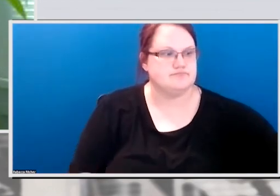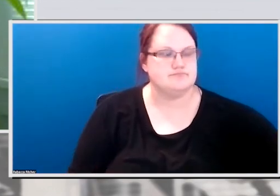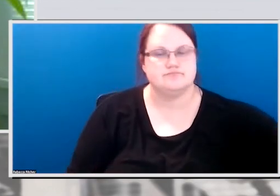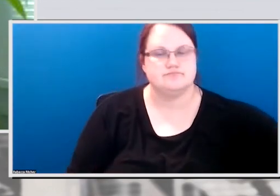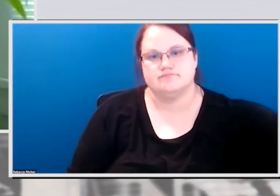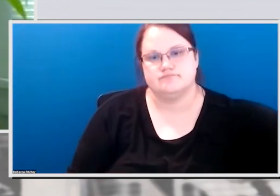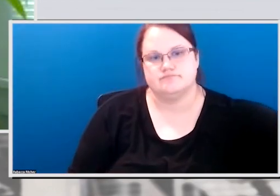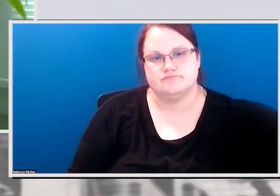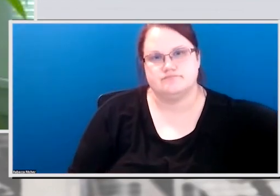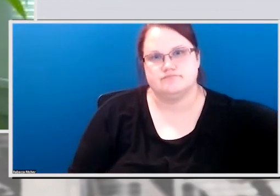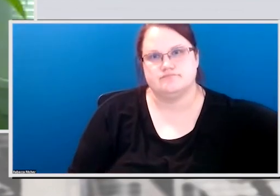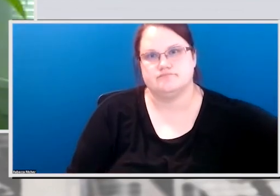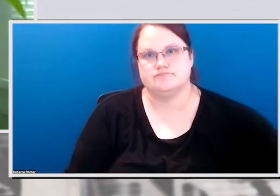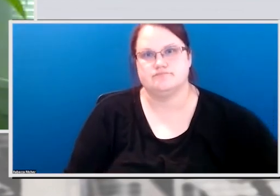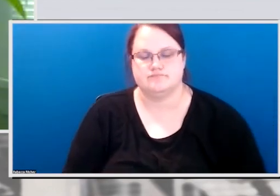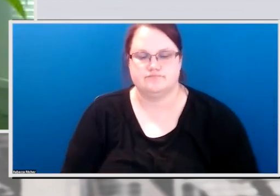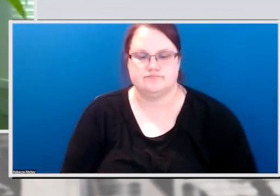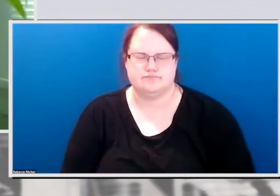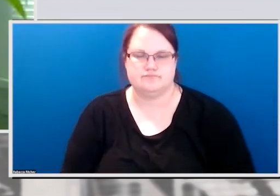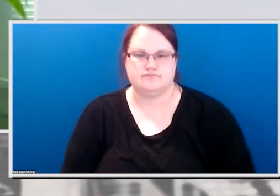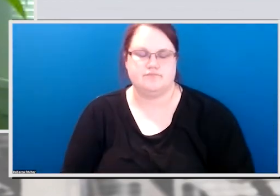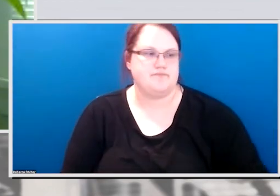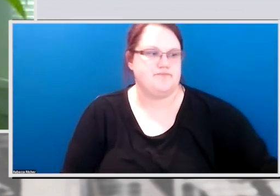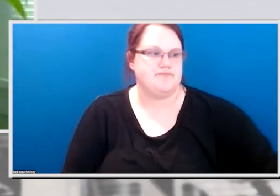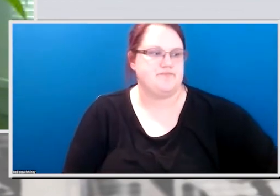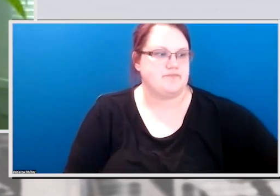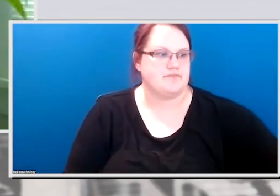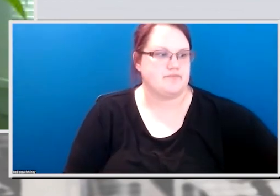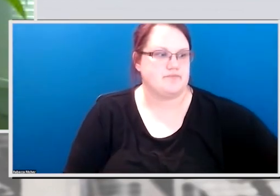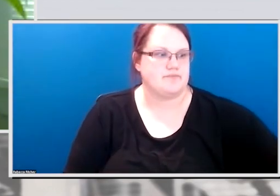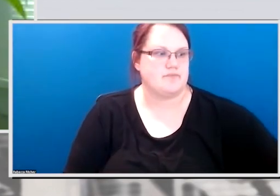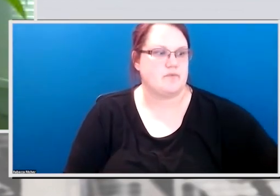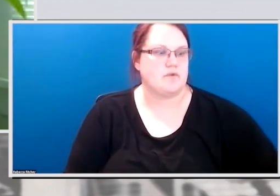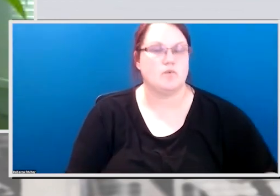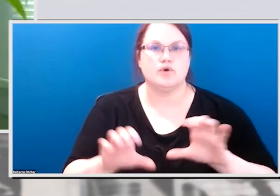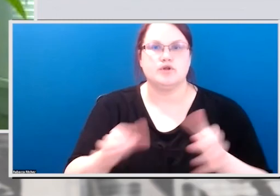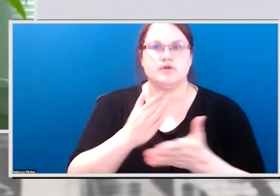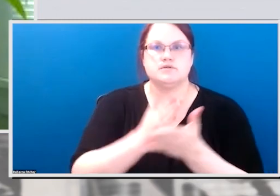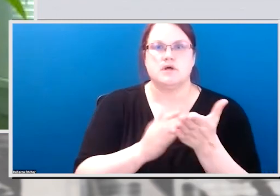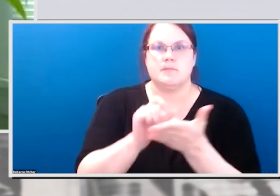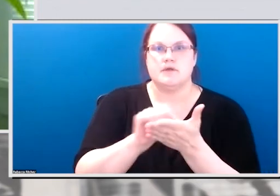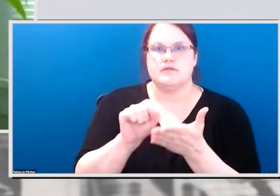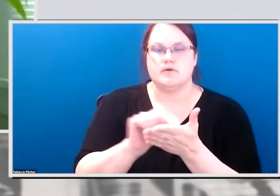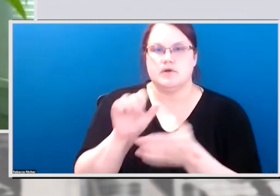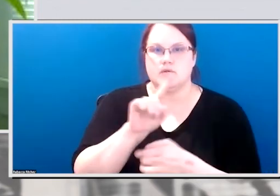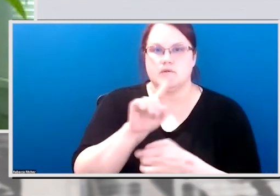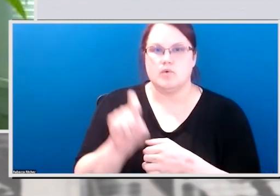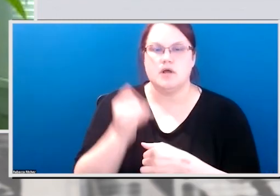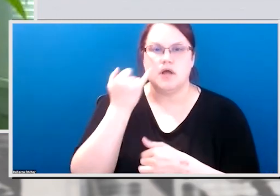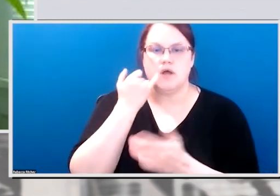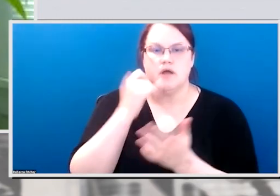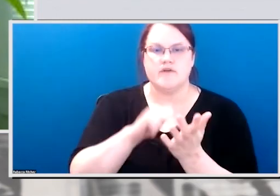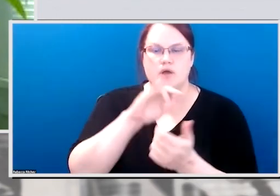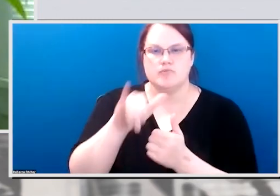Okay, hopefully that was a good answer. Working through some of the written questions, we had one on if a project